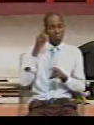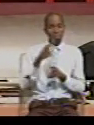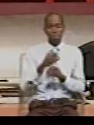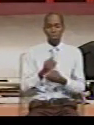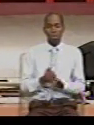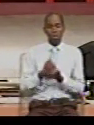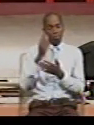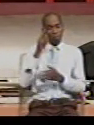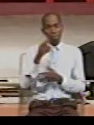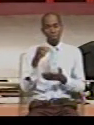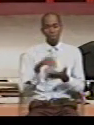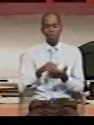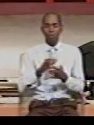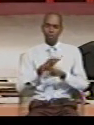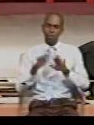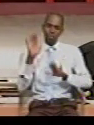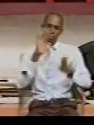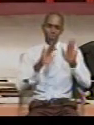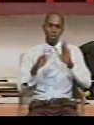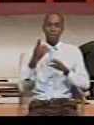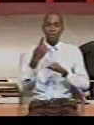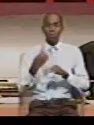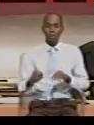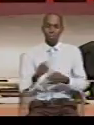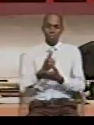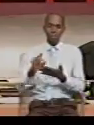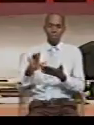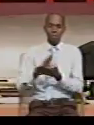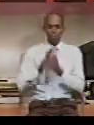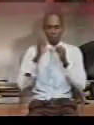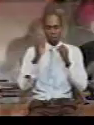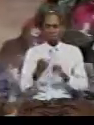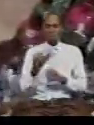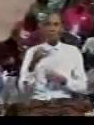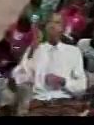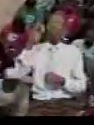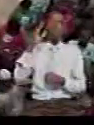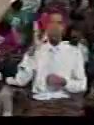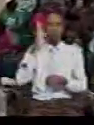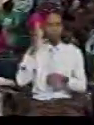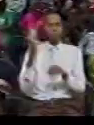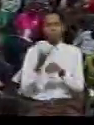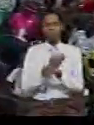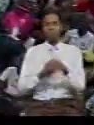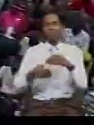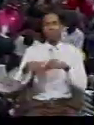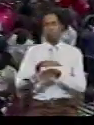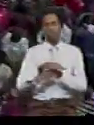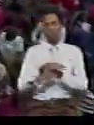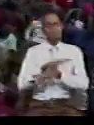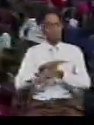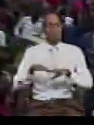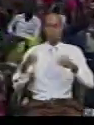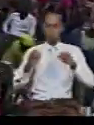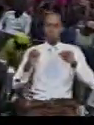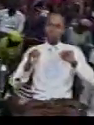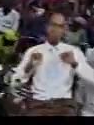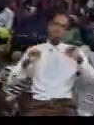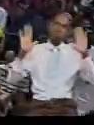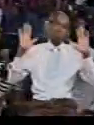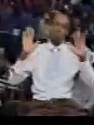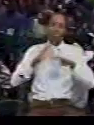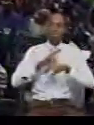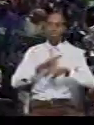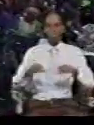God will take over. And tonight, it's taking over. Don't give up. That situation will